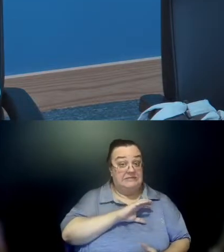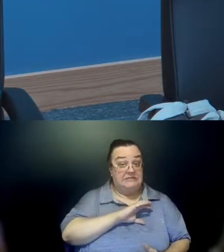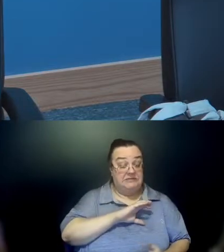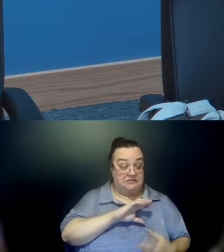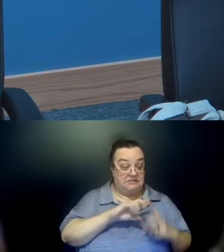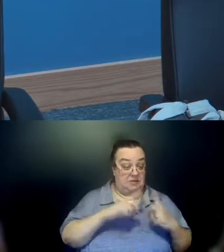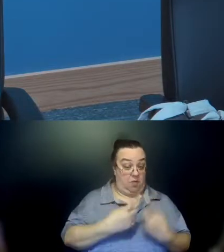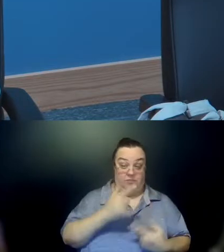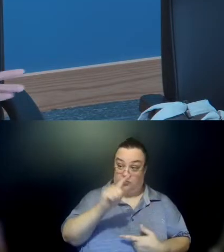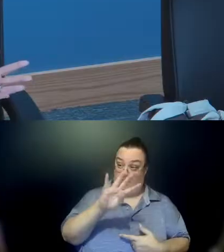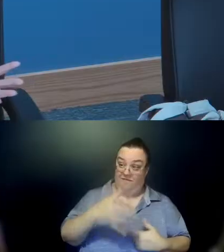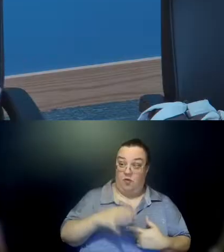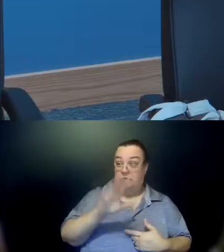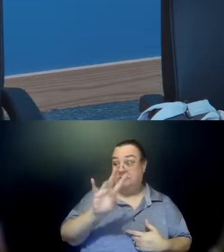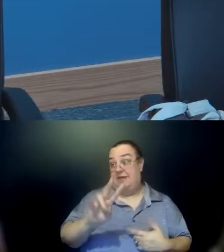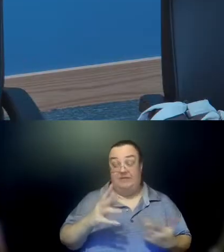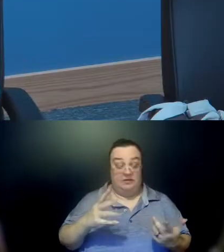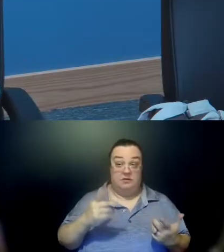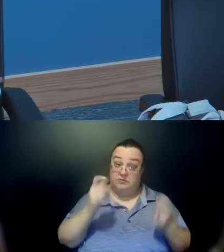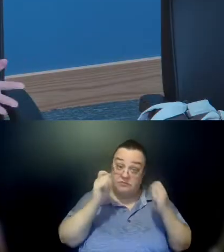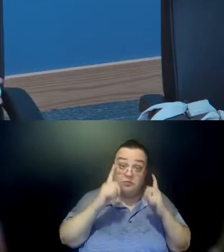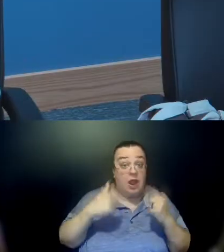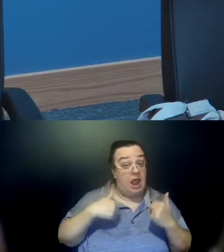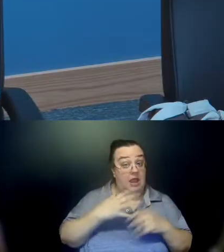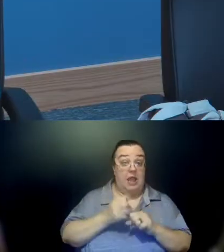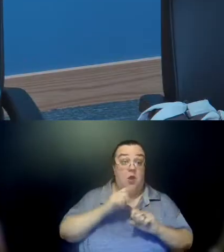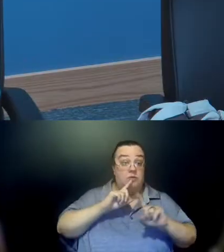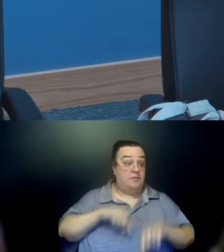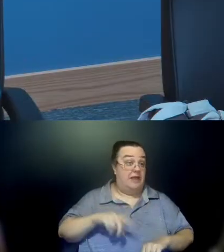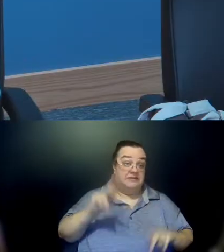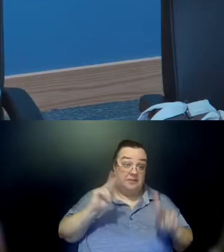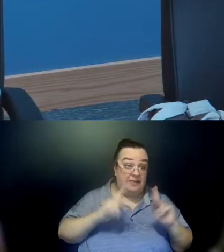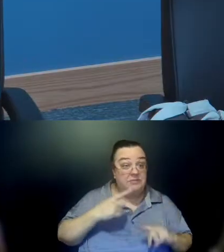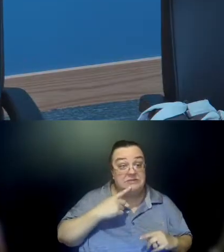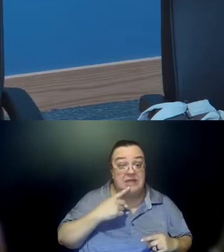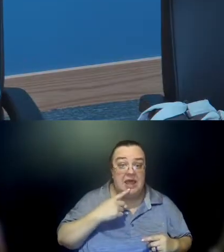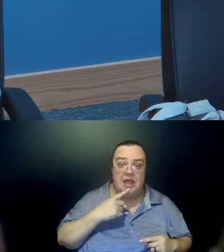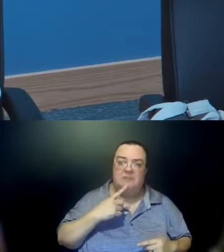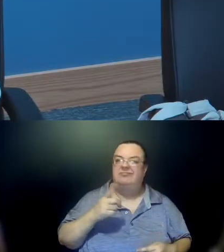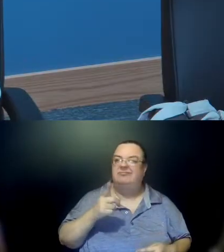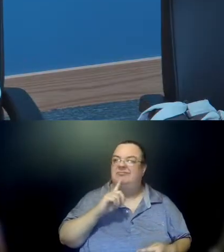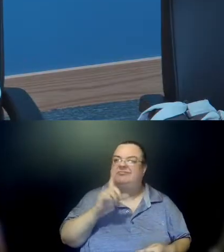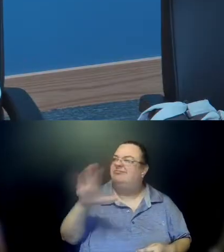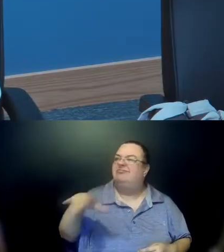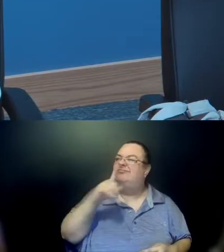I get a response from people as well who are like, we don't really need that.